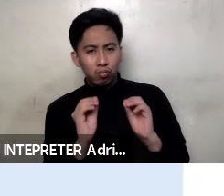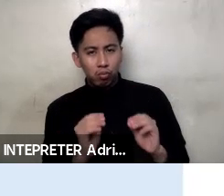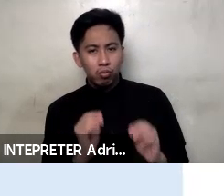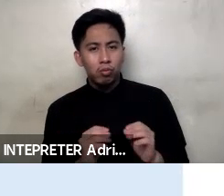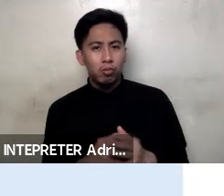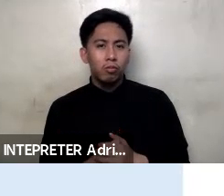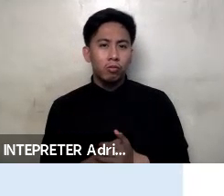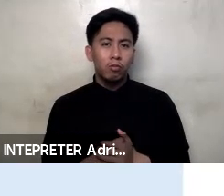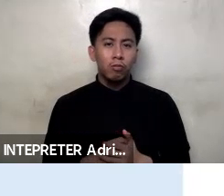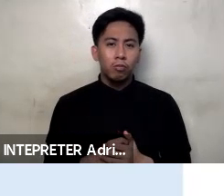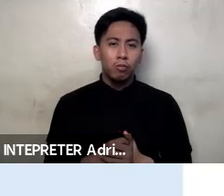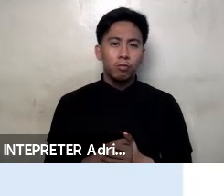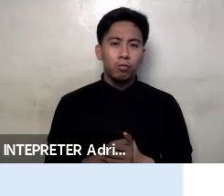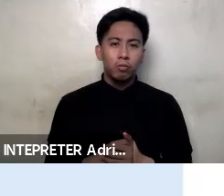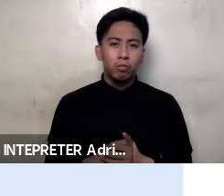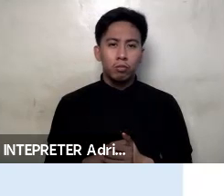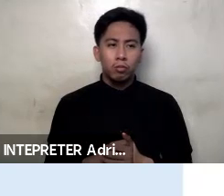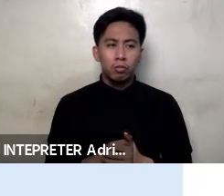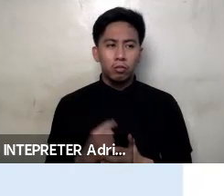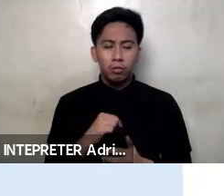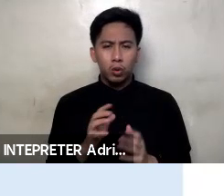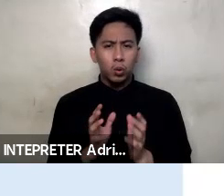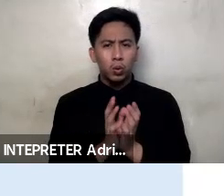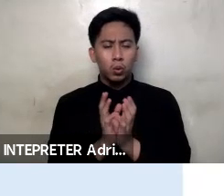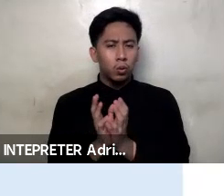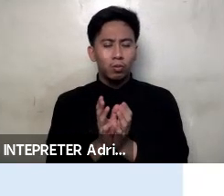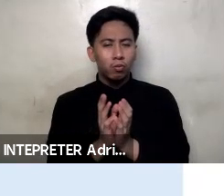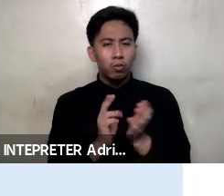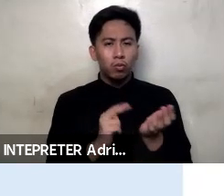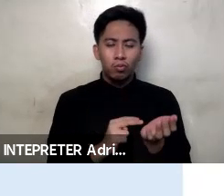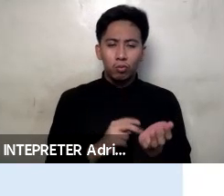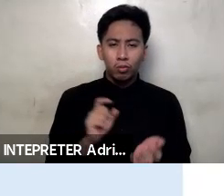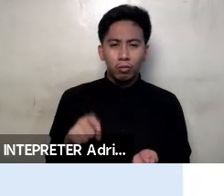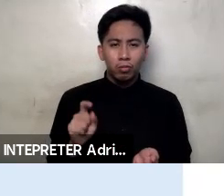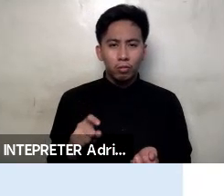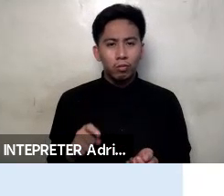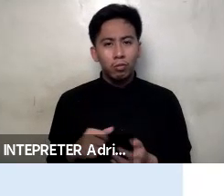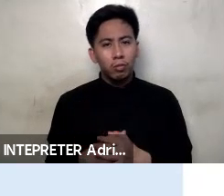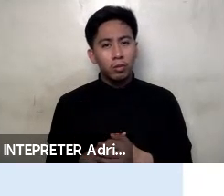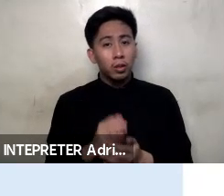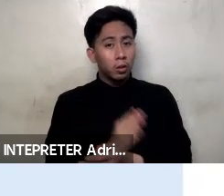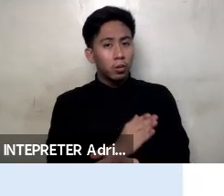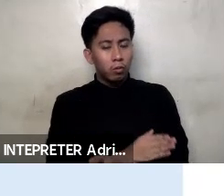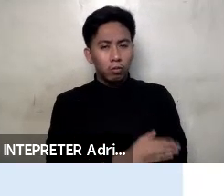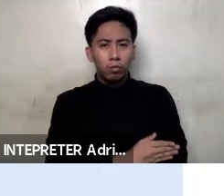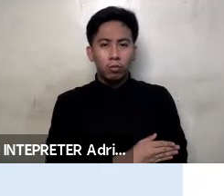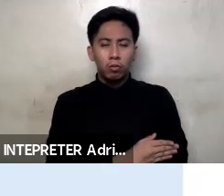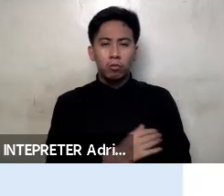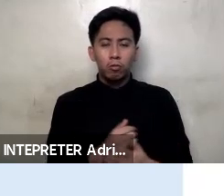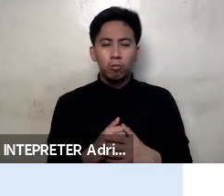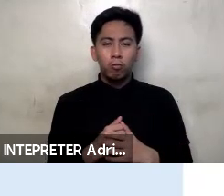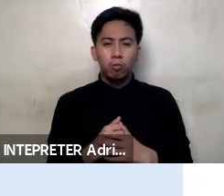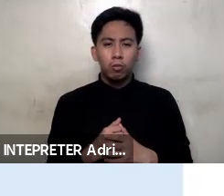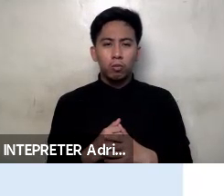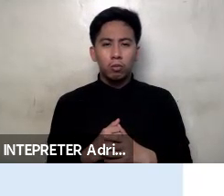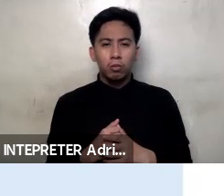core team to focus on the community's health and nutrition needs. and to improve the referral pathway